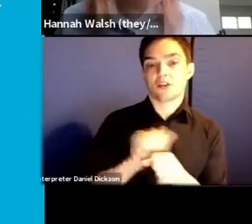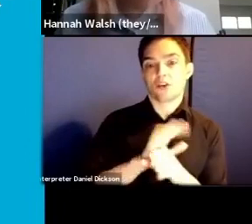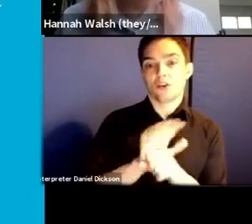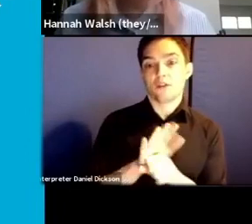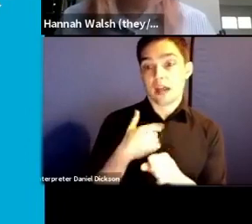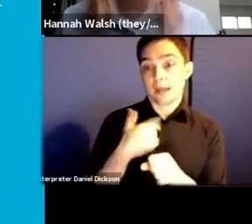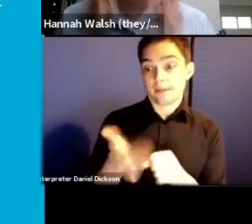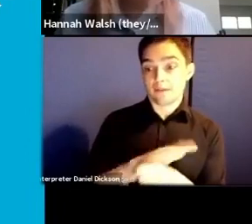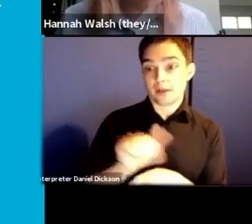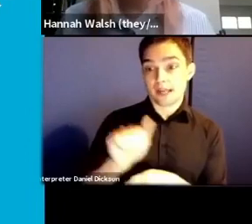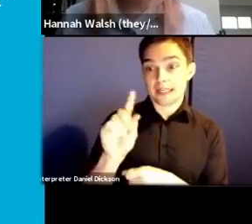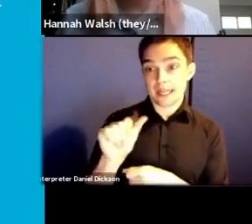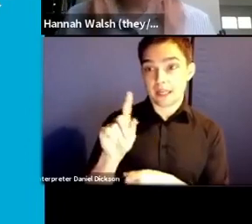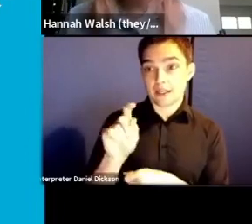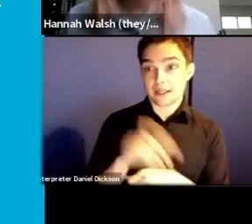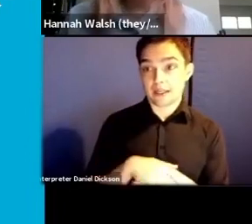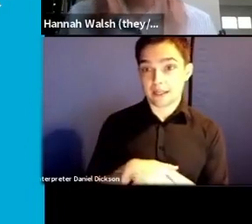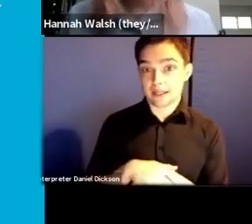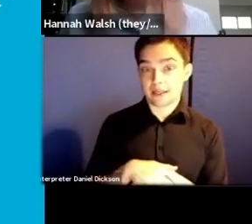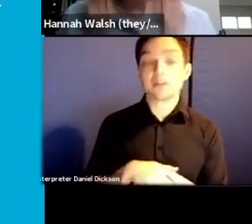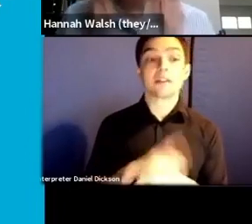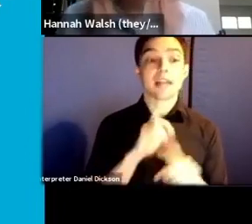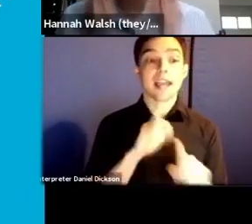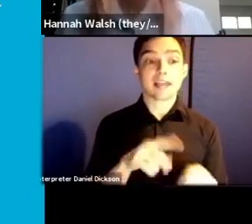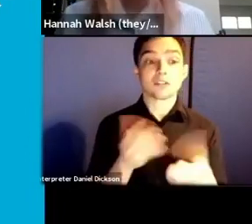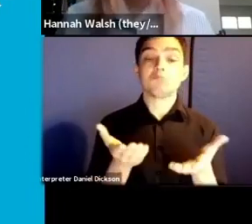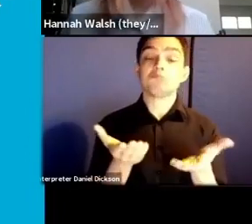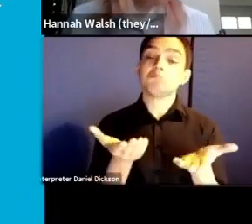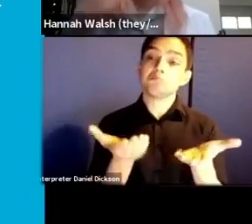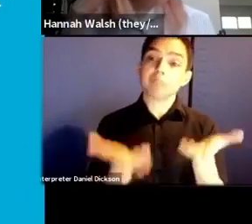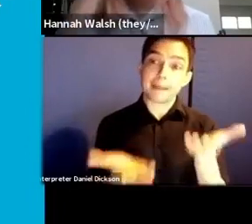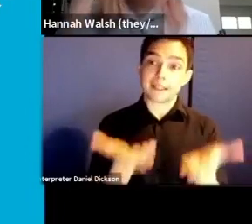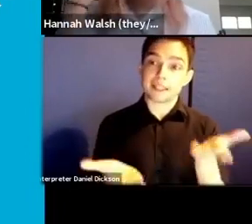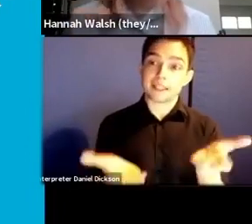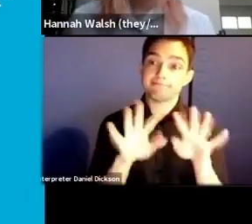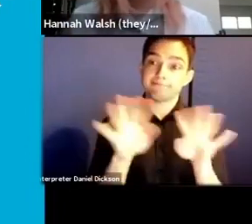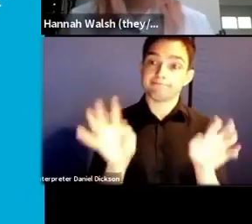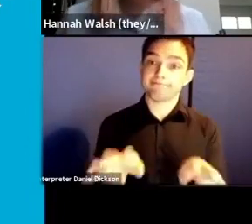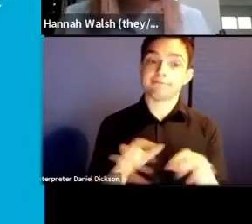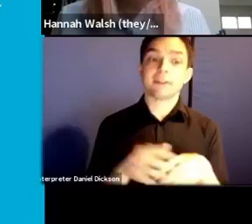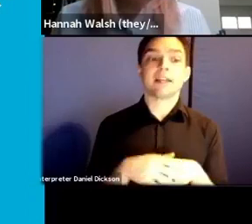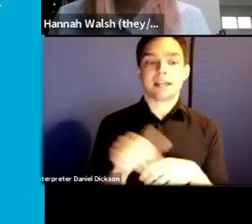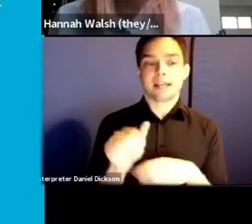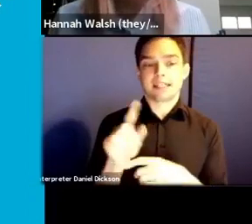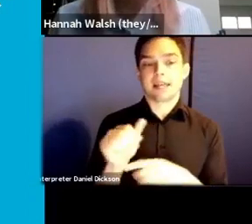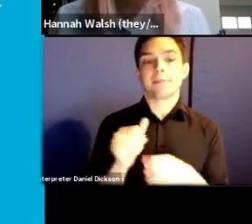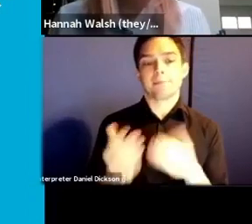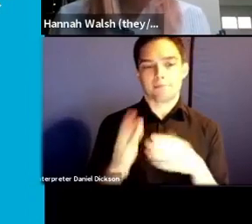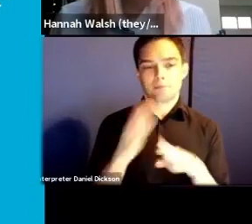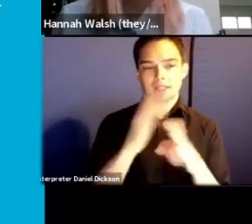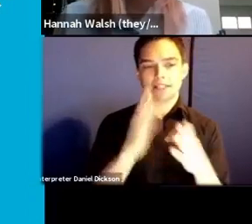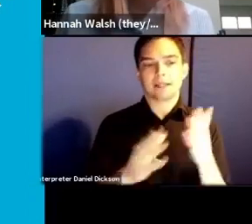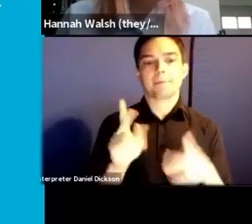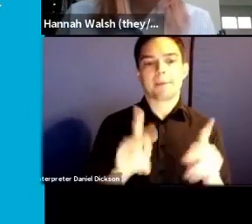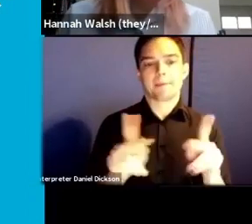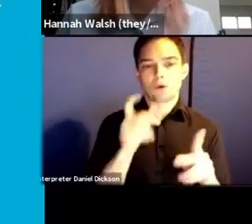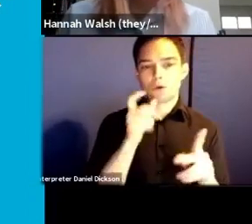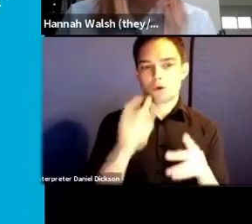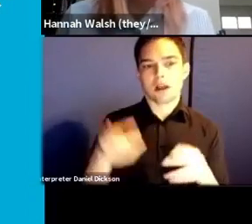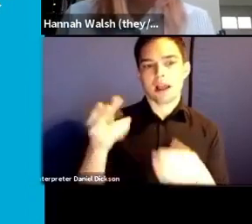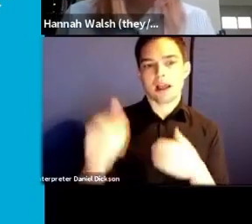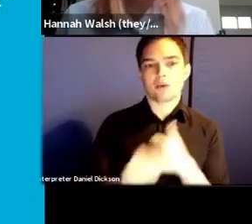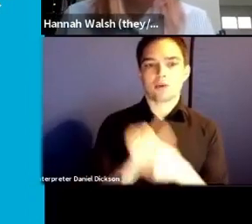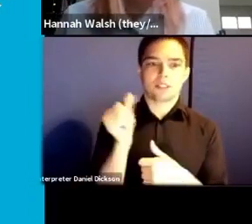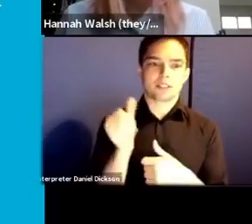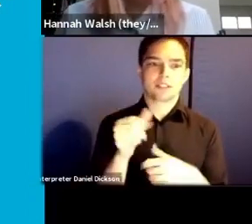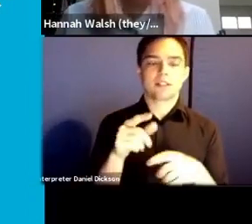covered by the ADA? And the answer is maybe. The ADA does protect some people who are at high risk of serious complications